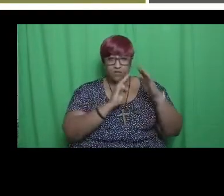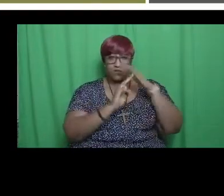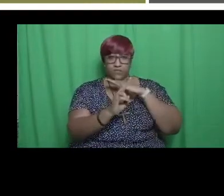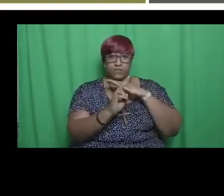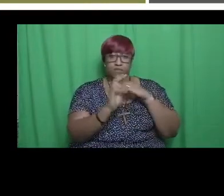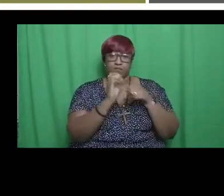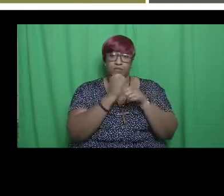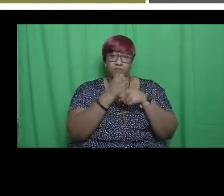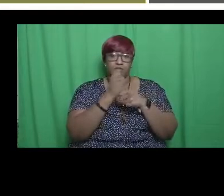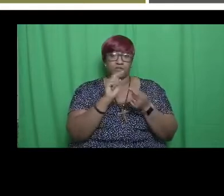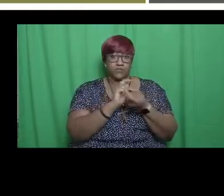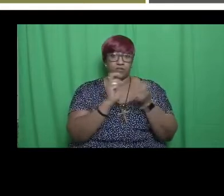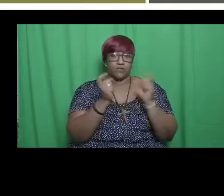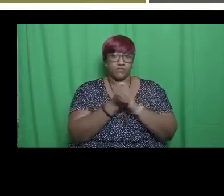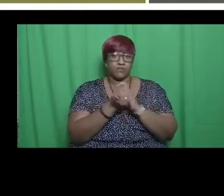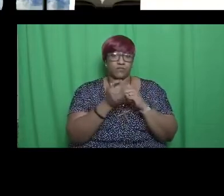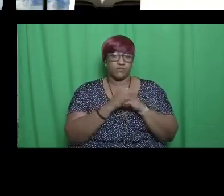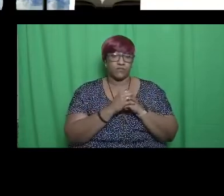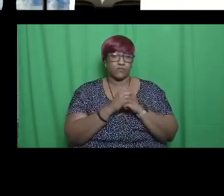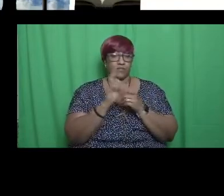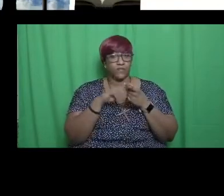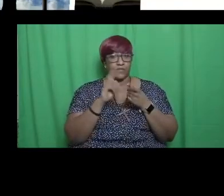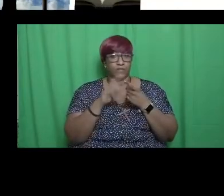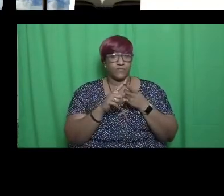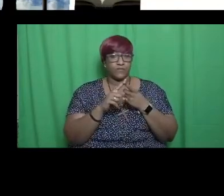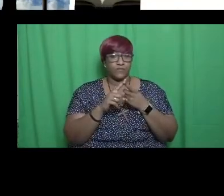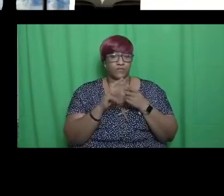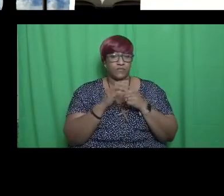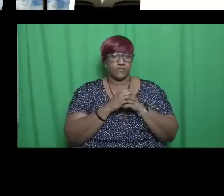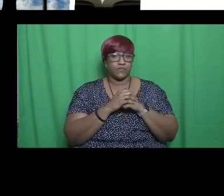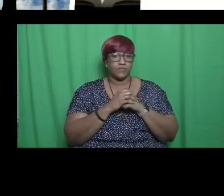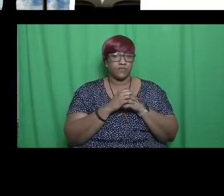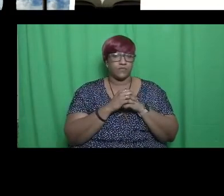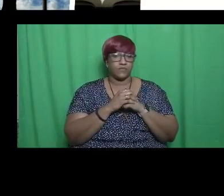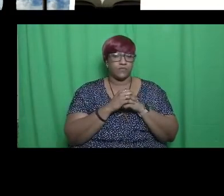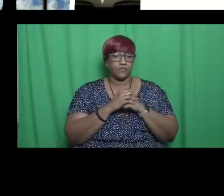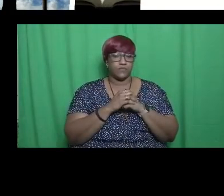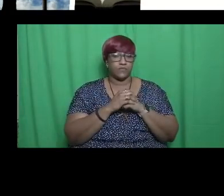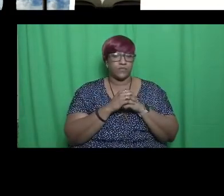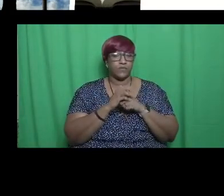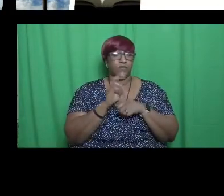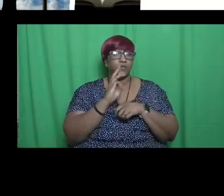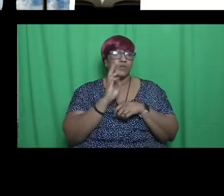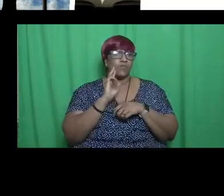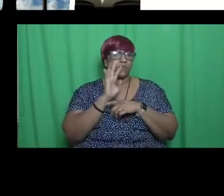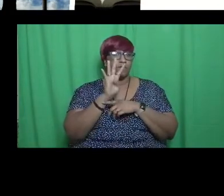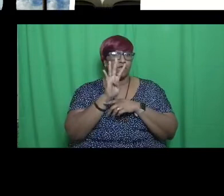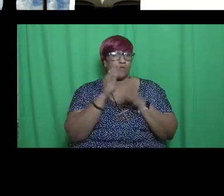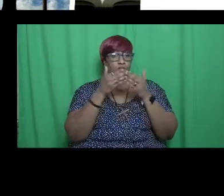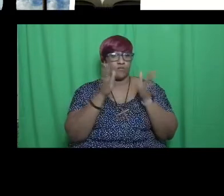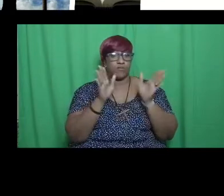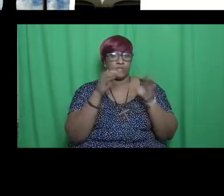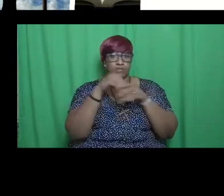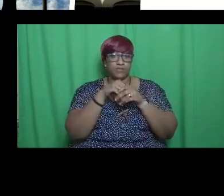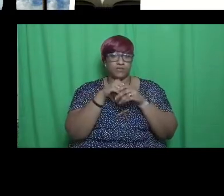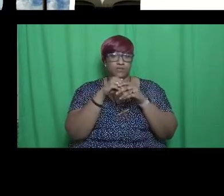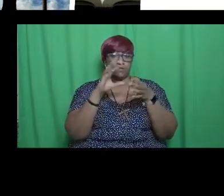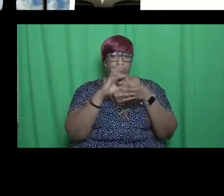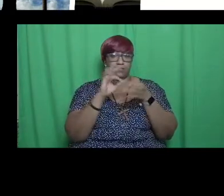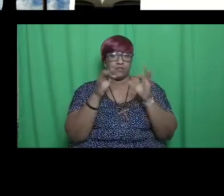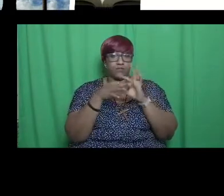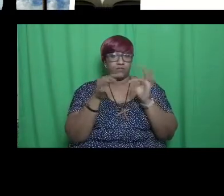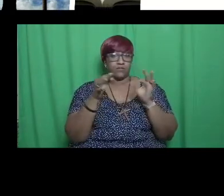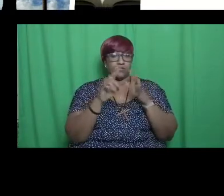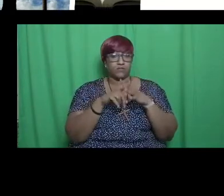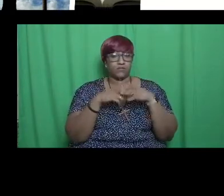Yeah. Make the turn. Yeah. And then there are four openings in this text.